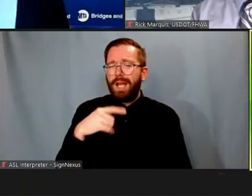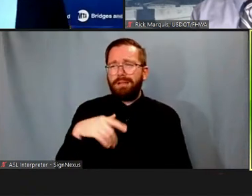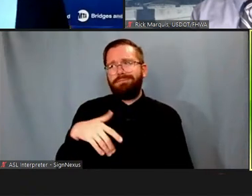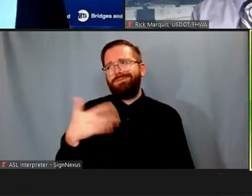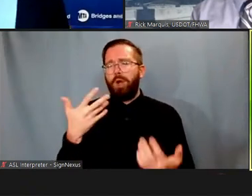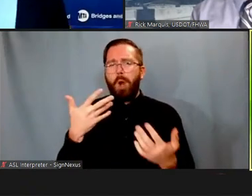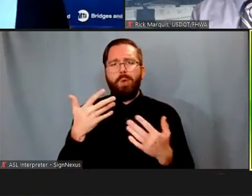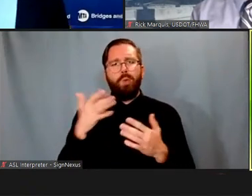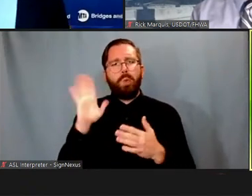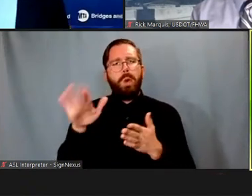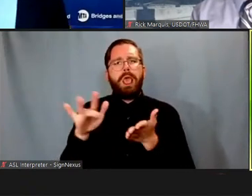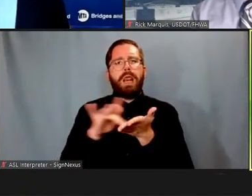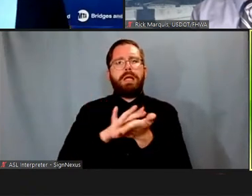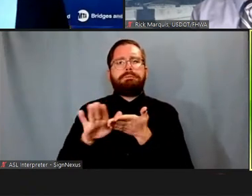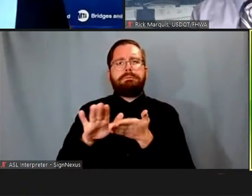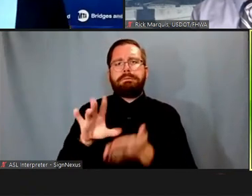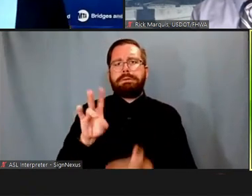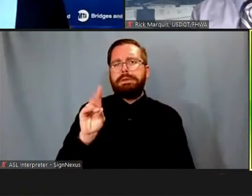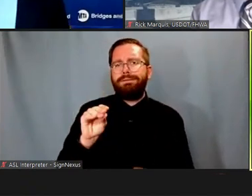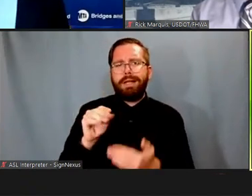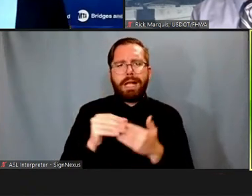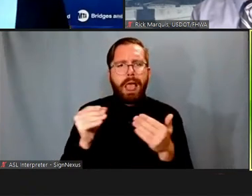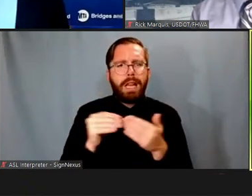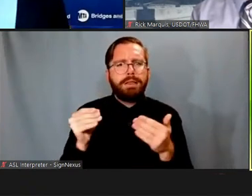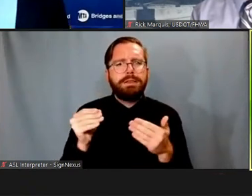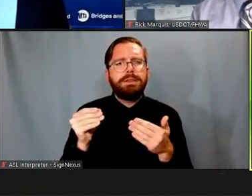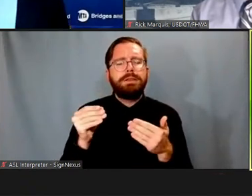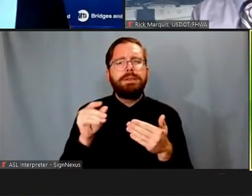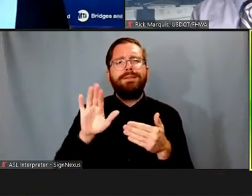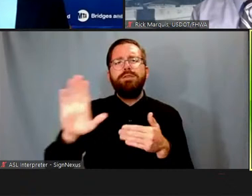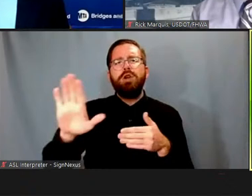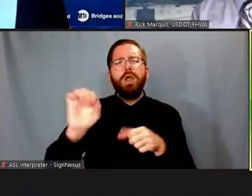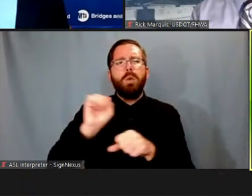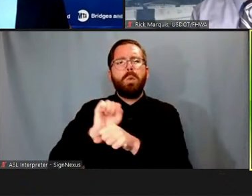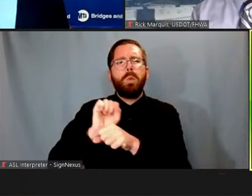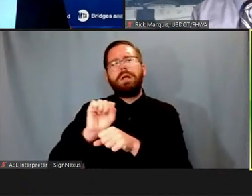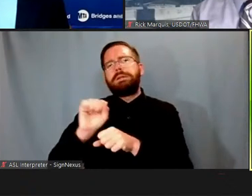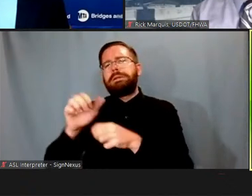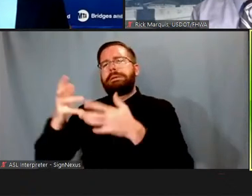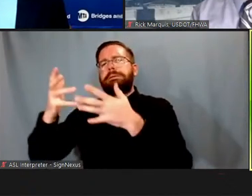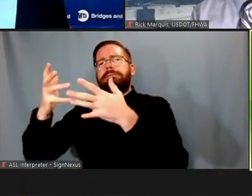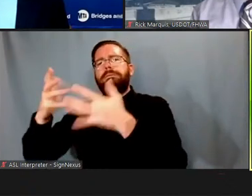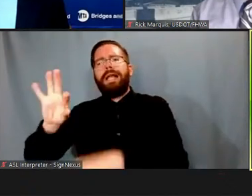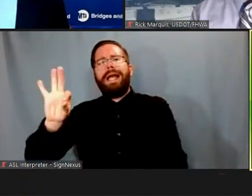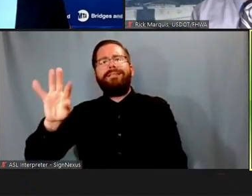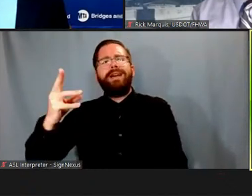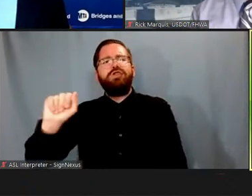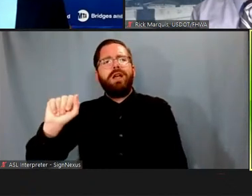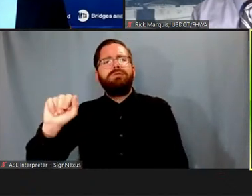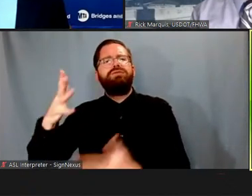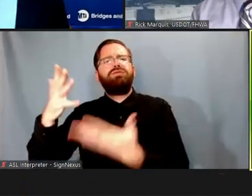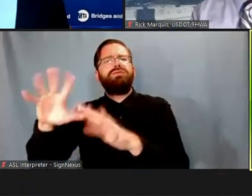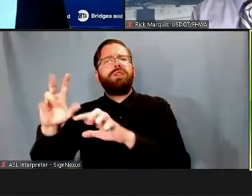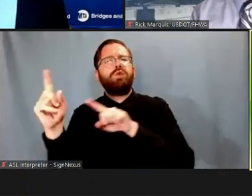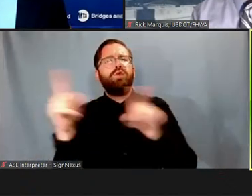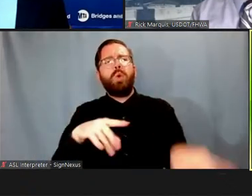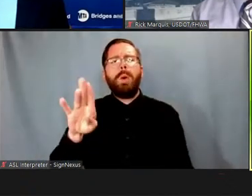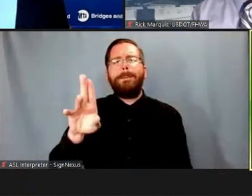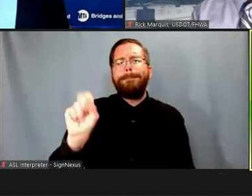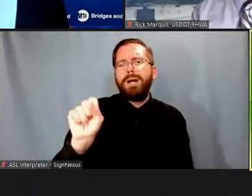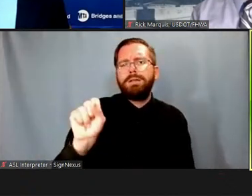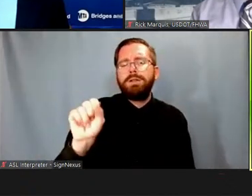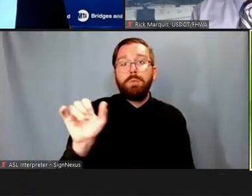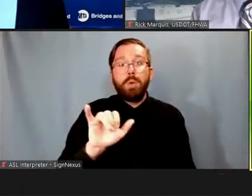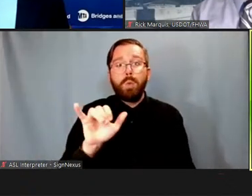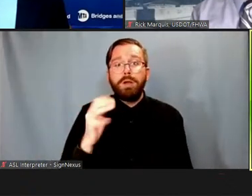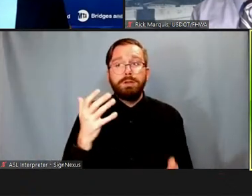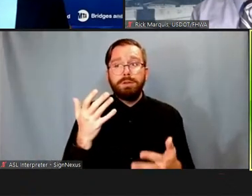um fhv drivers who lose their job to go to become bus drivers that's great what about the older fhv drivers